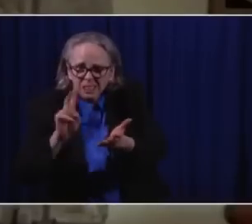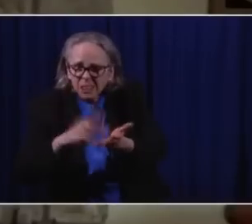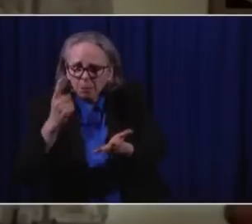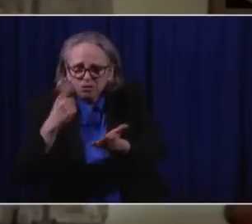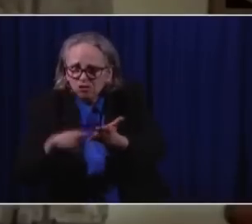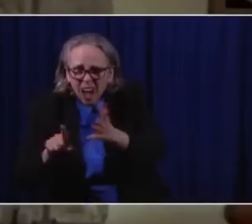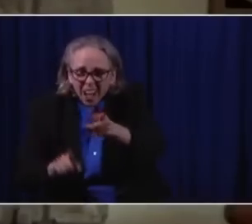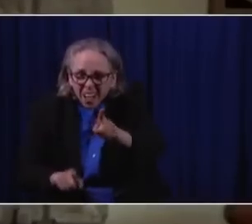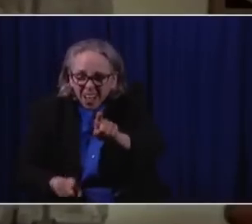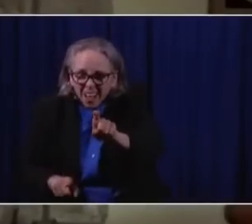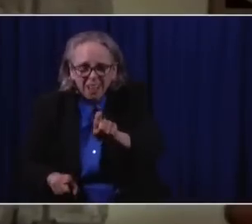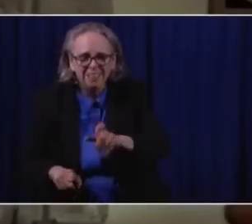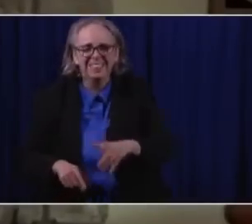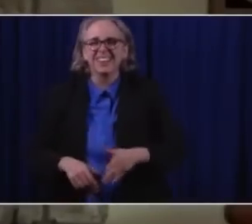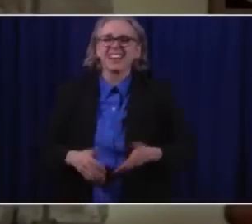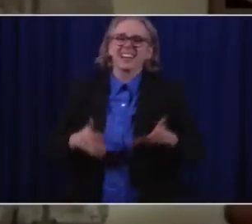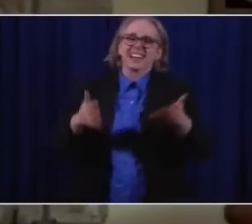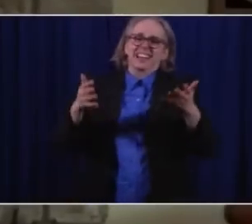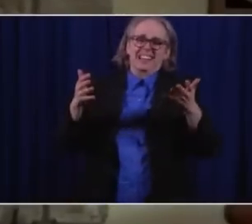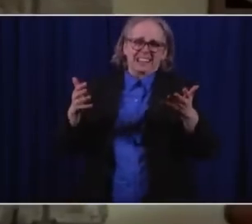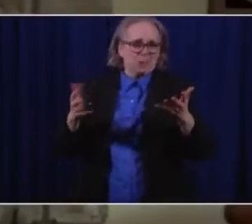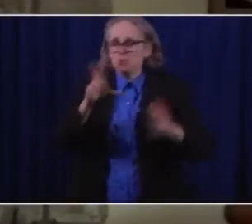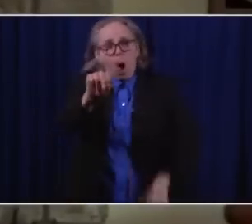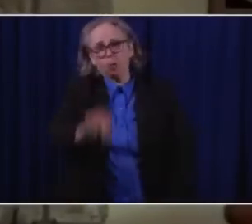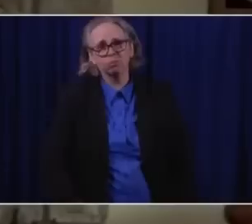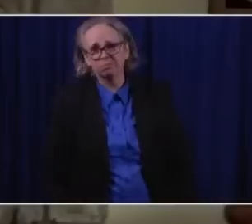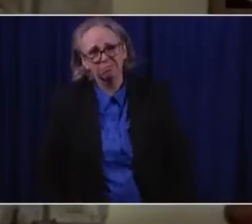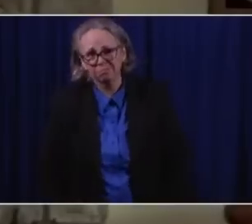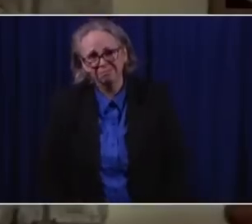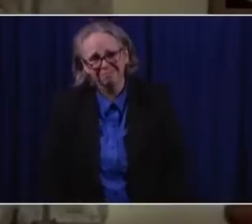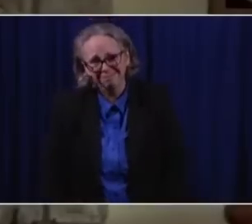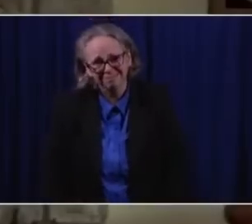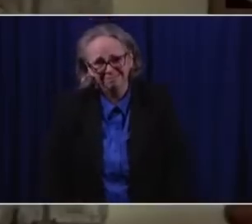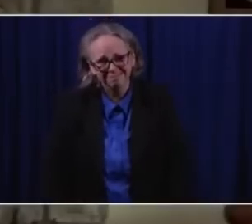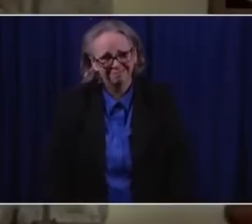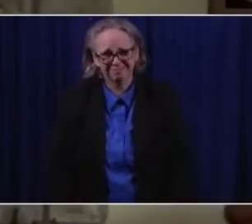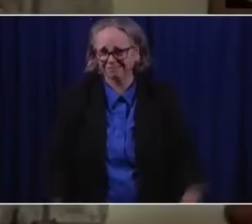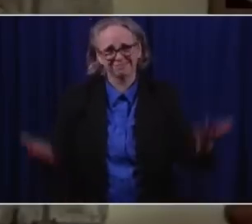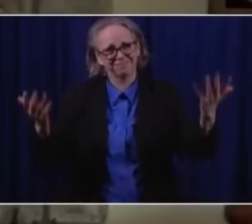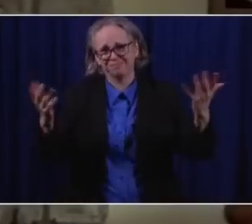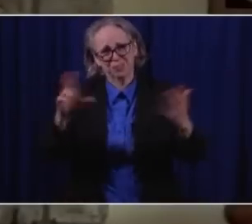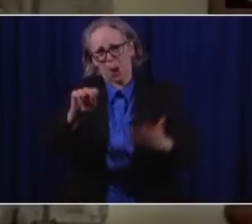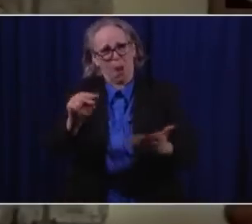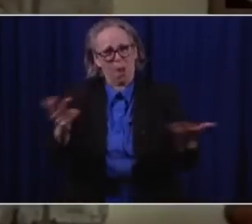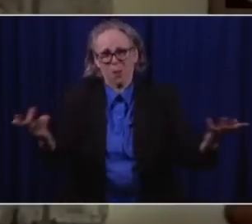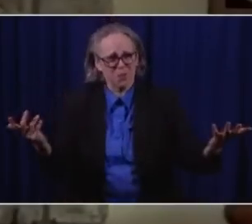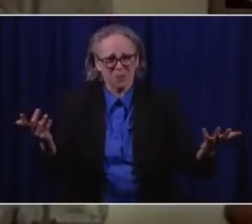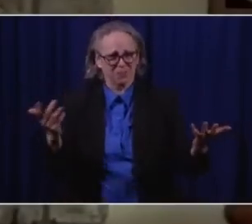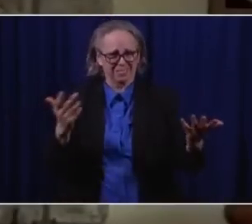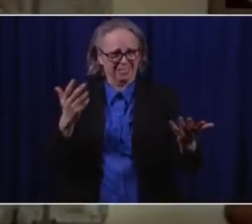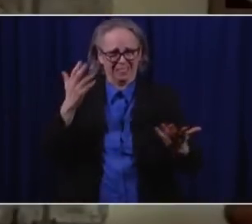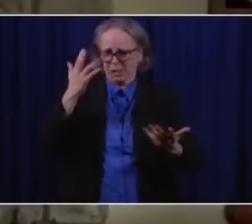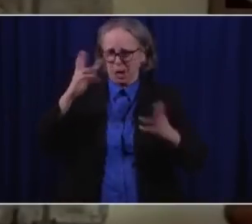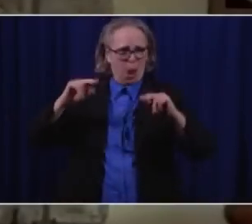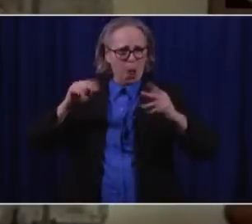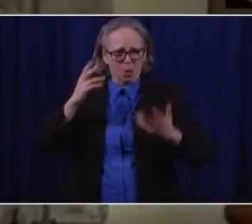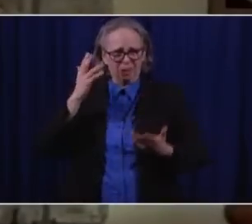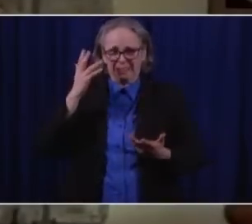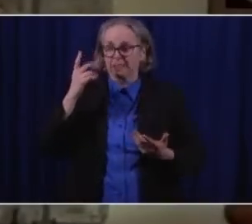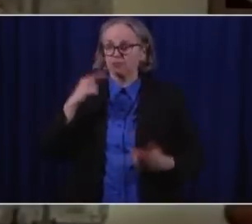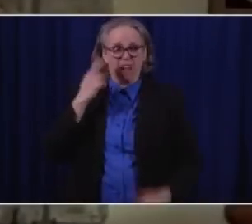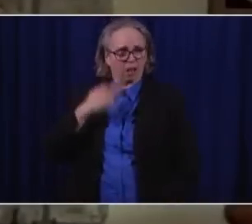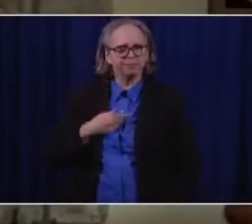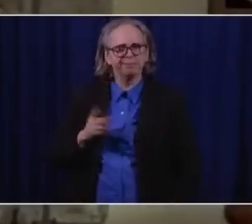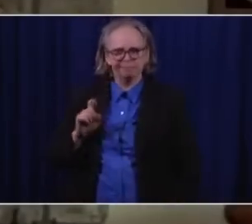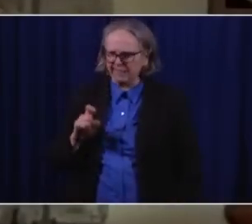well, no, as of Monday, we don't, we're trying to fix that. But I'll show you,